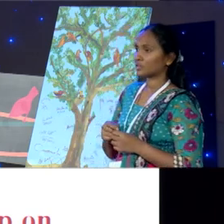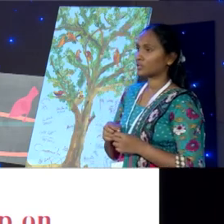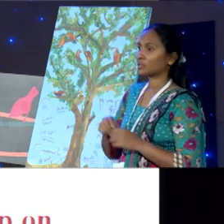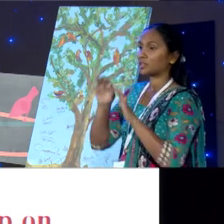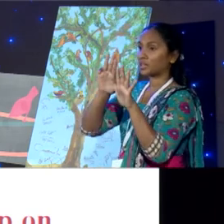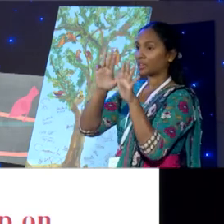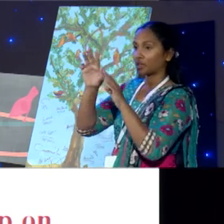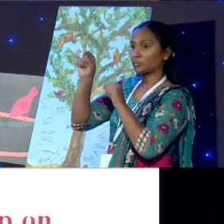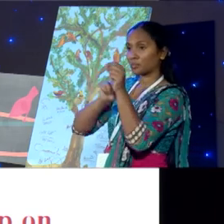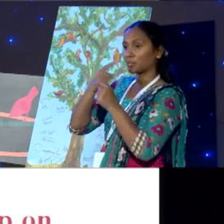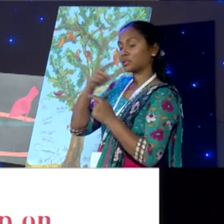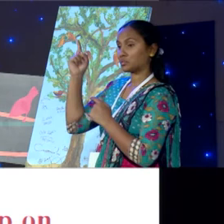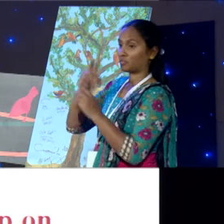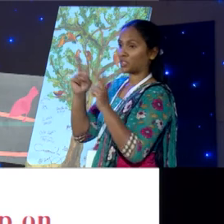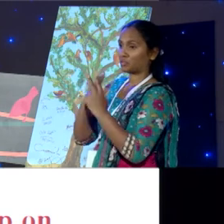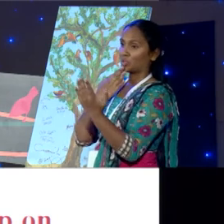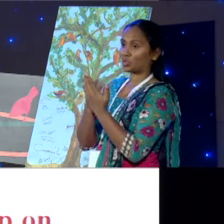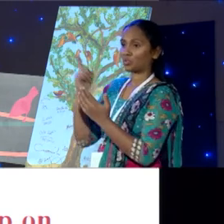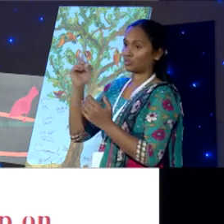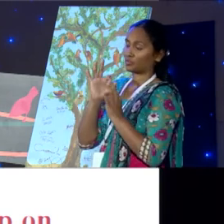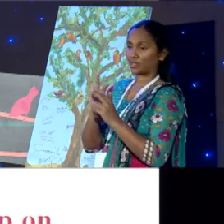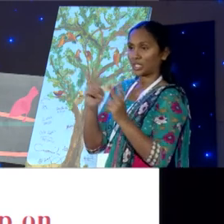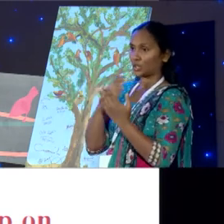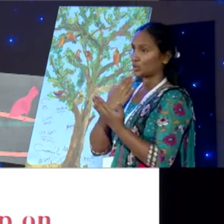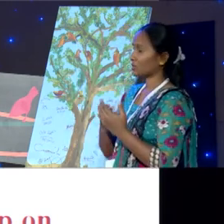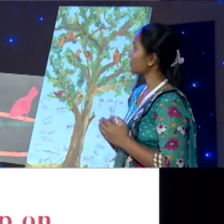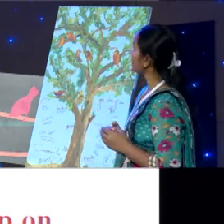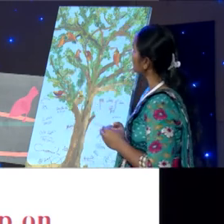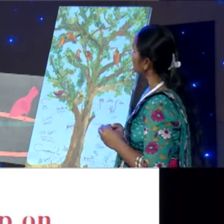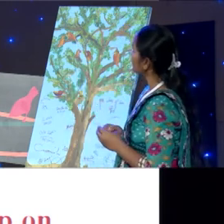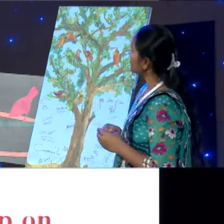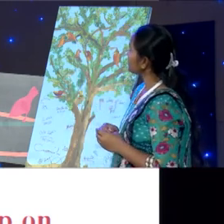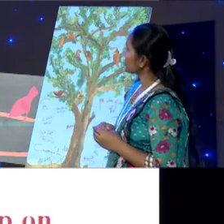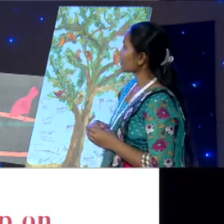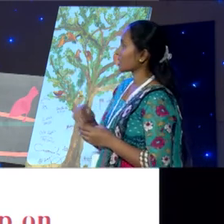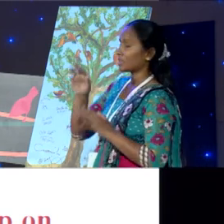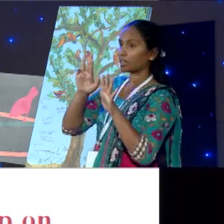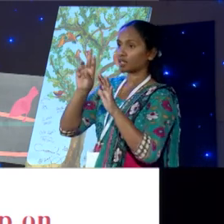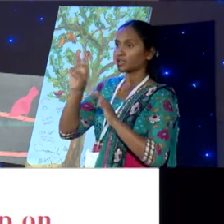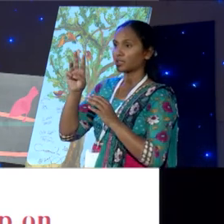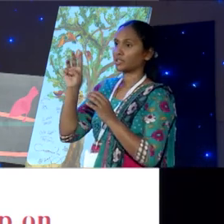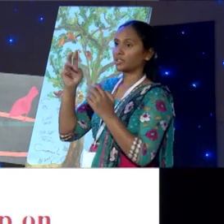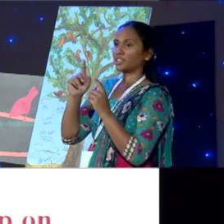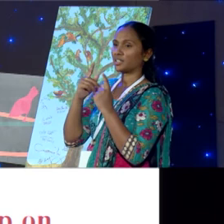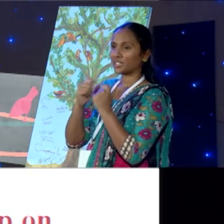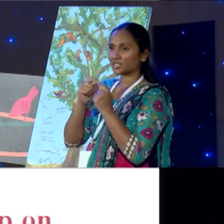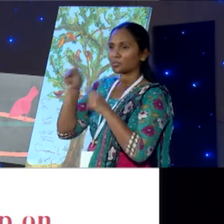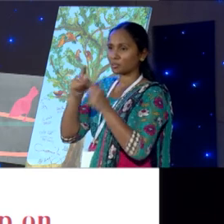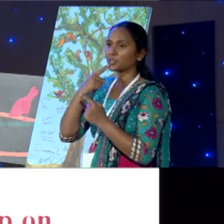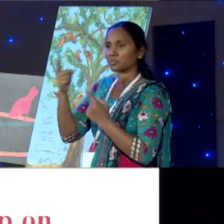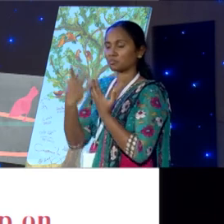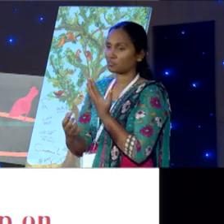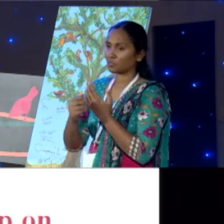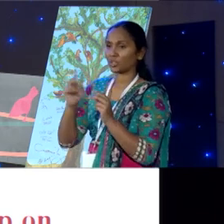said it's accessible. The 1% is actually the voice commands that's missing. 93% testers said they will download the app on public